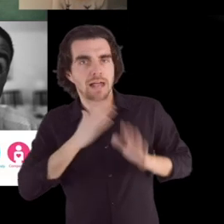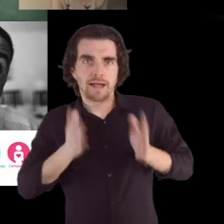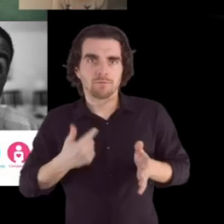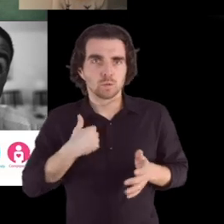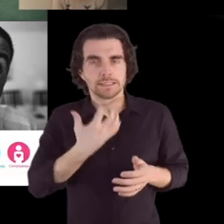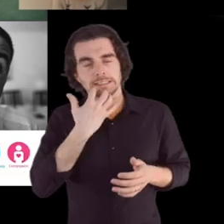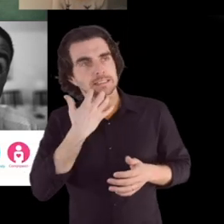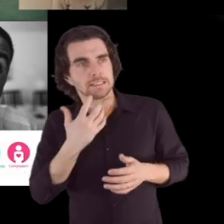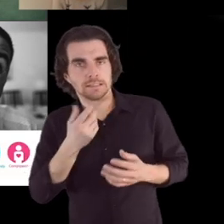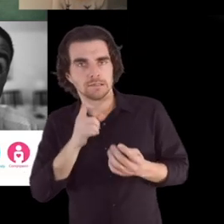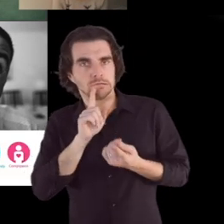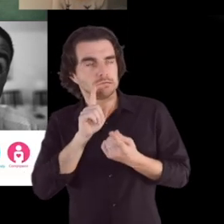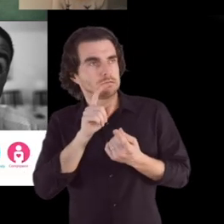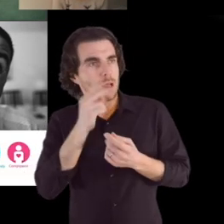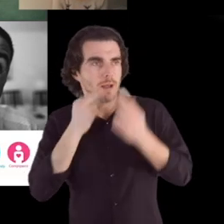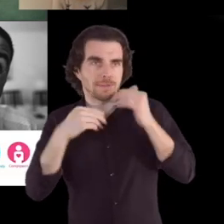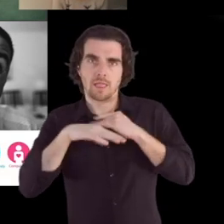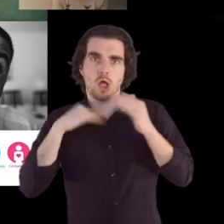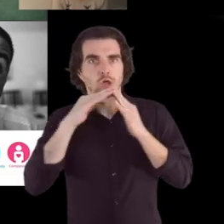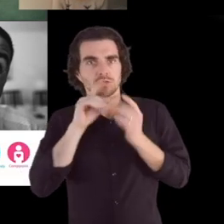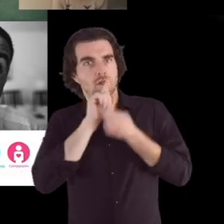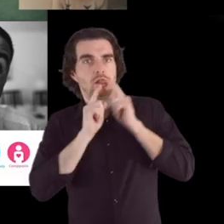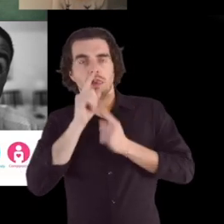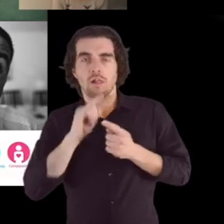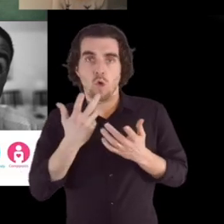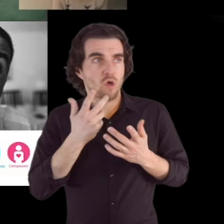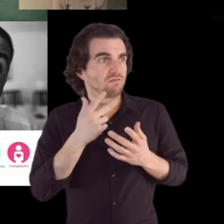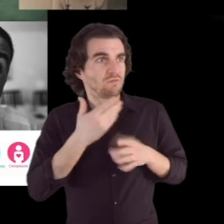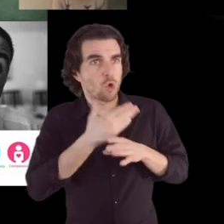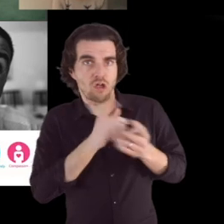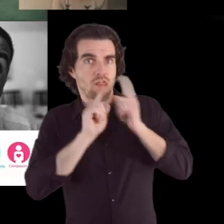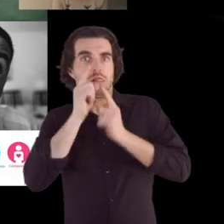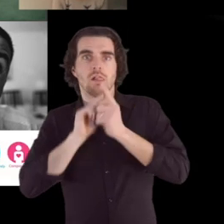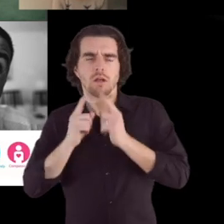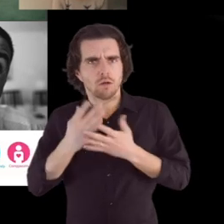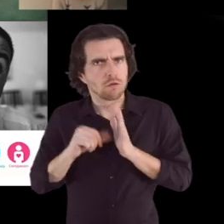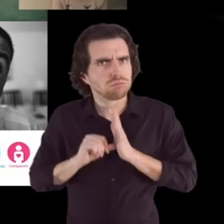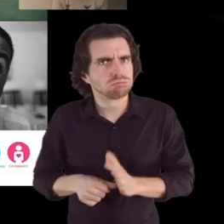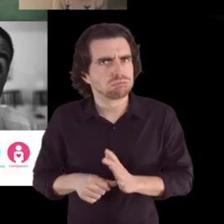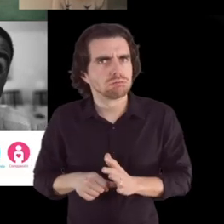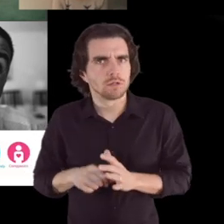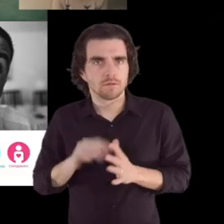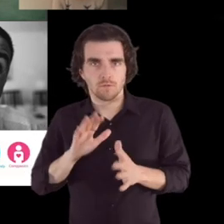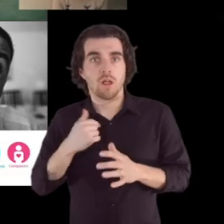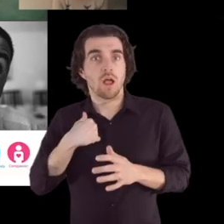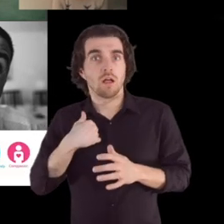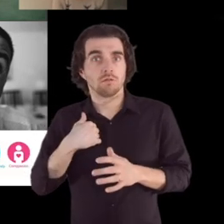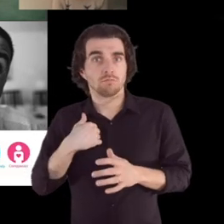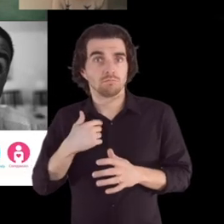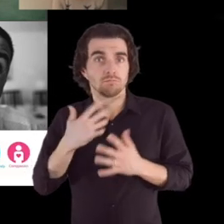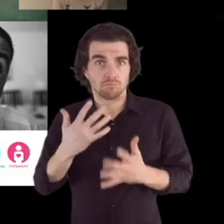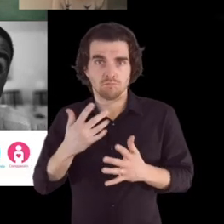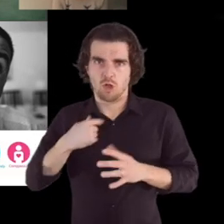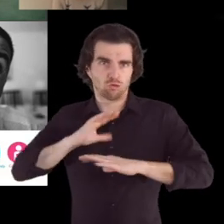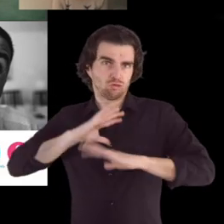saying that. And indeed, they're saying, I don't know if we can survive coronavirus. It's been really, really difficult. Other comments, I don't want